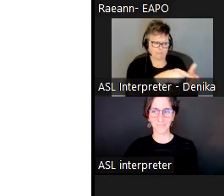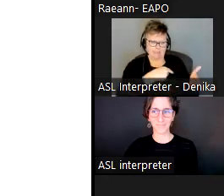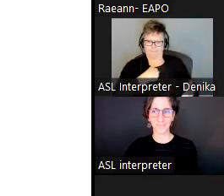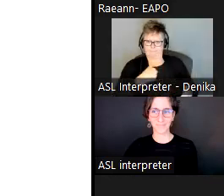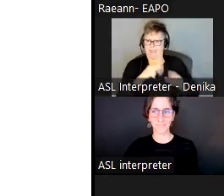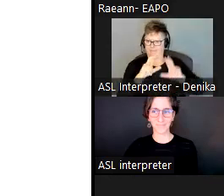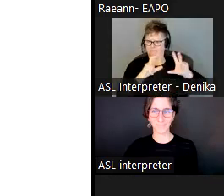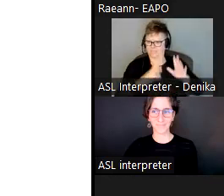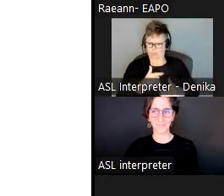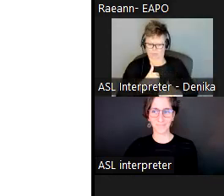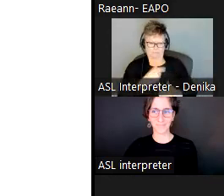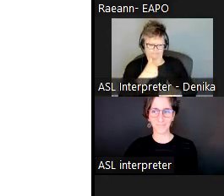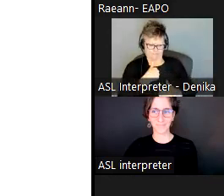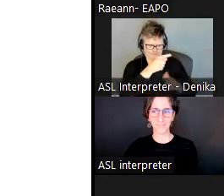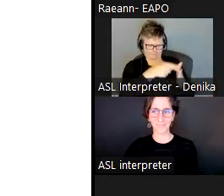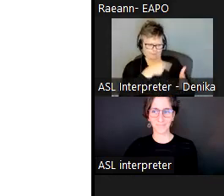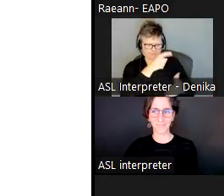be